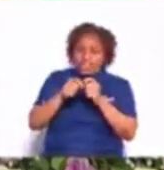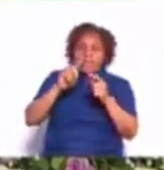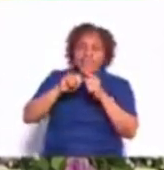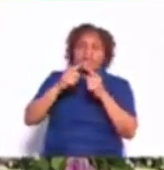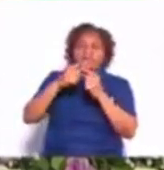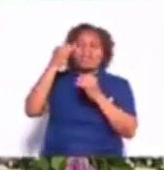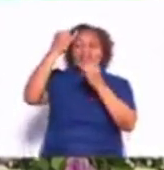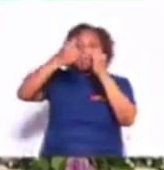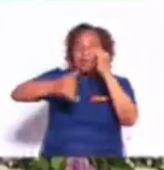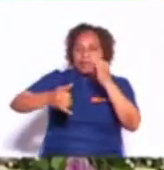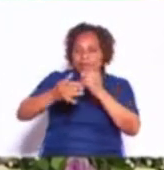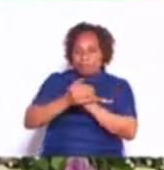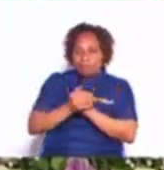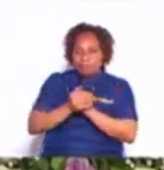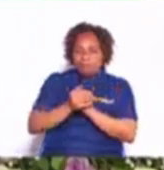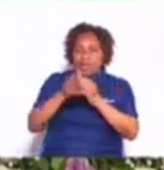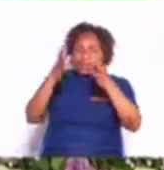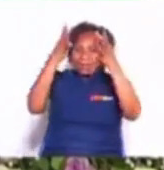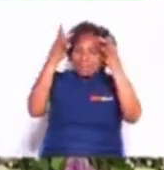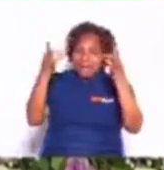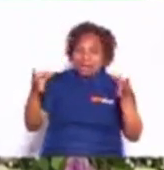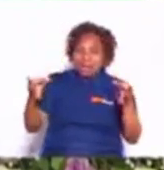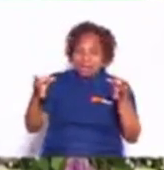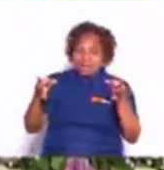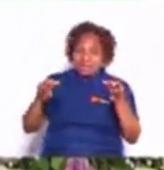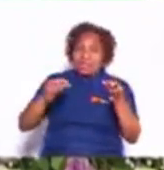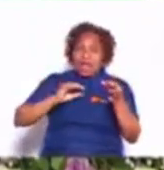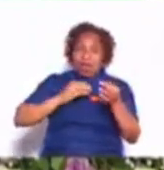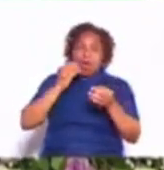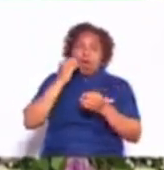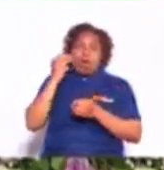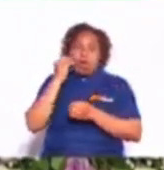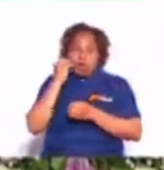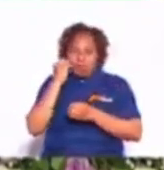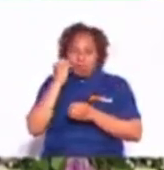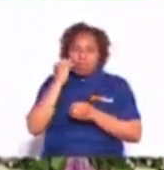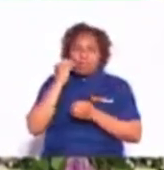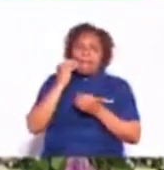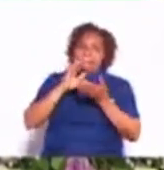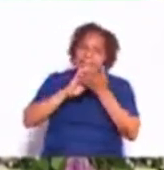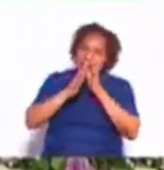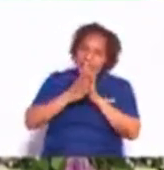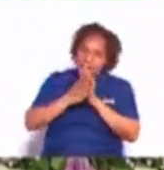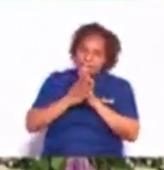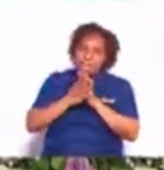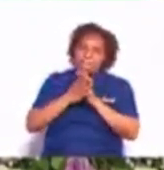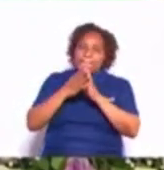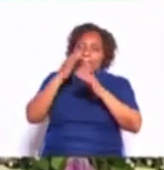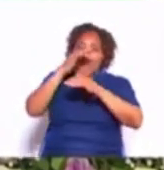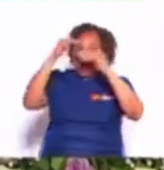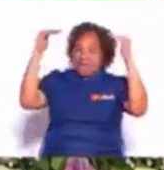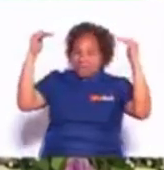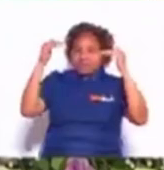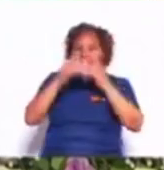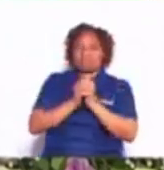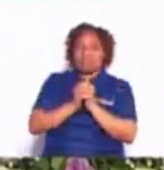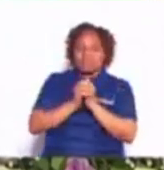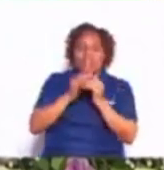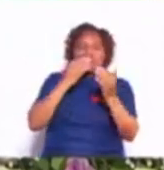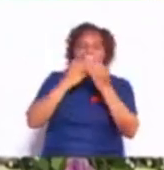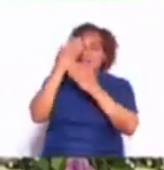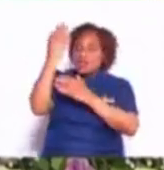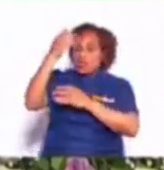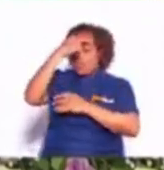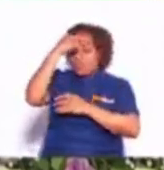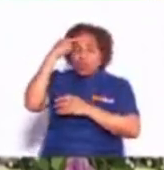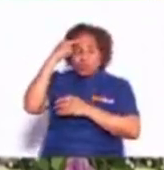end, marriage and our home will be like paradise. Thank you, because